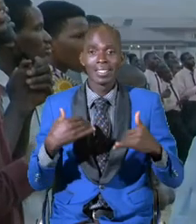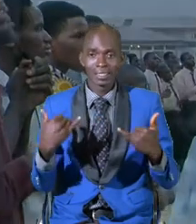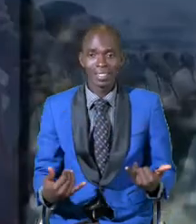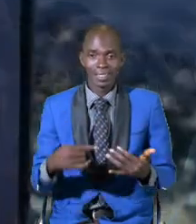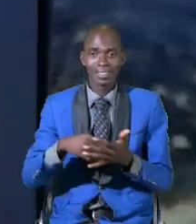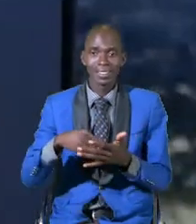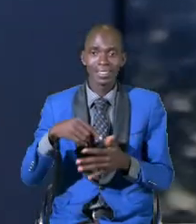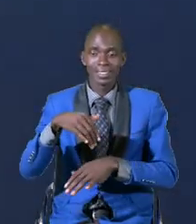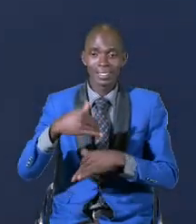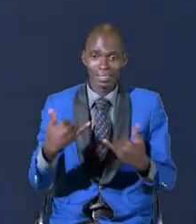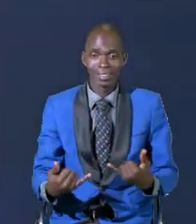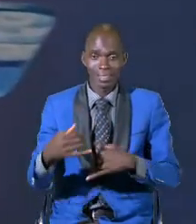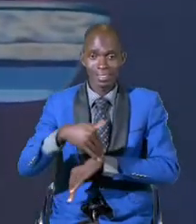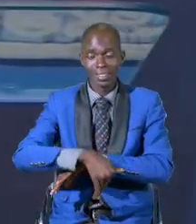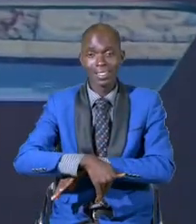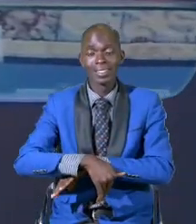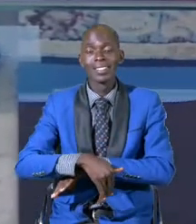tonight, we're coming to C.